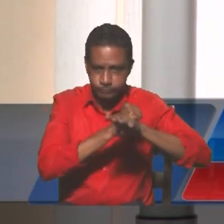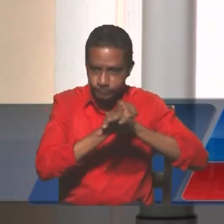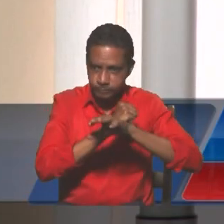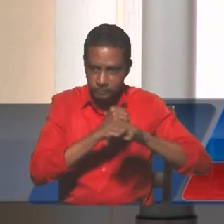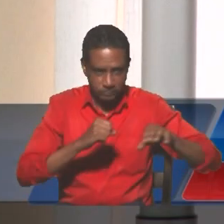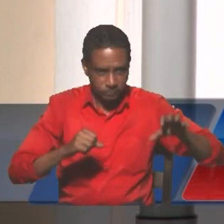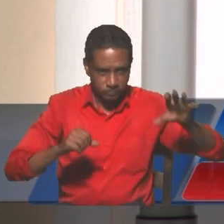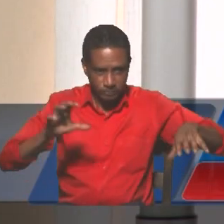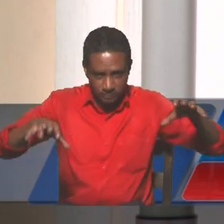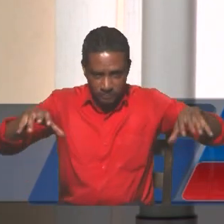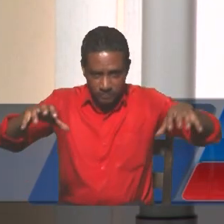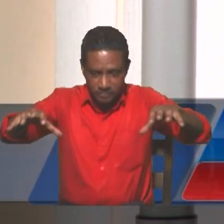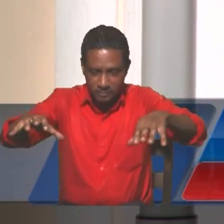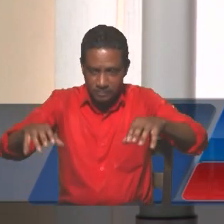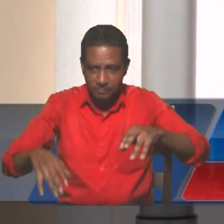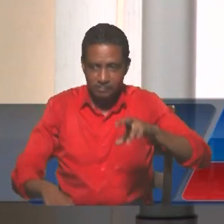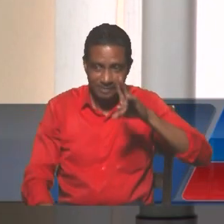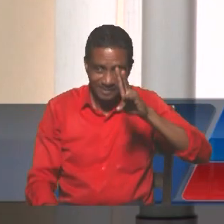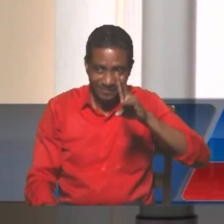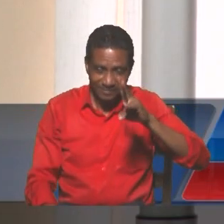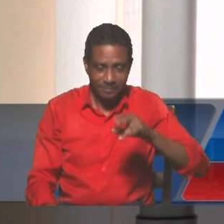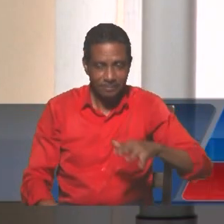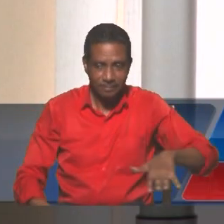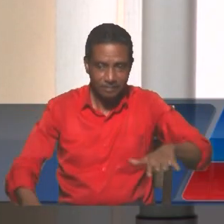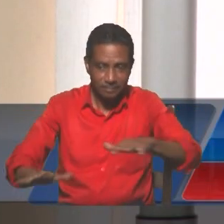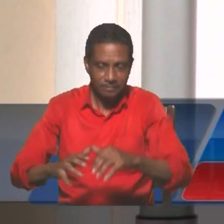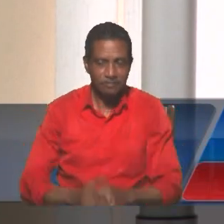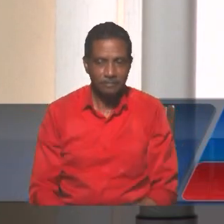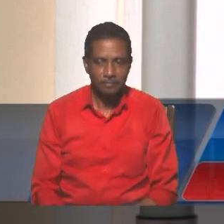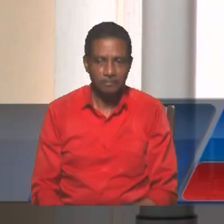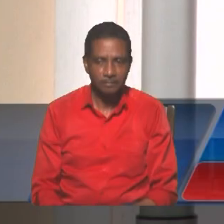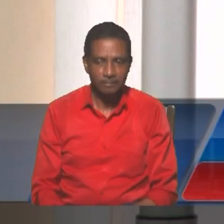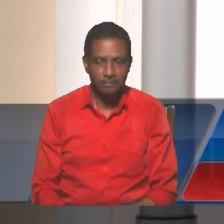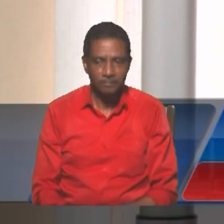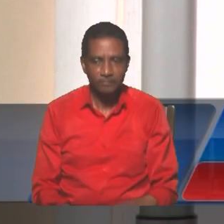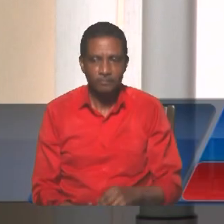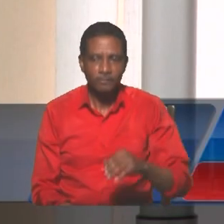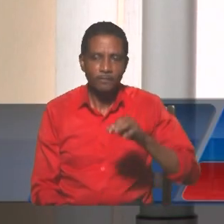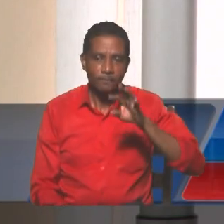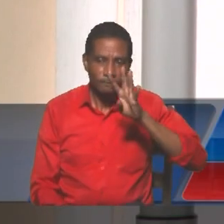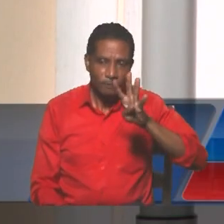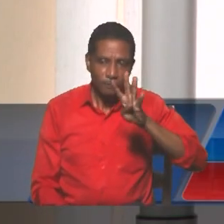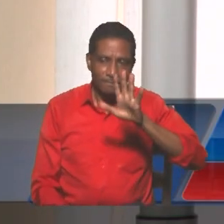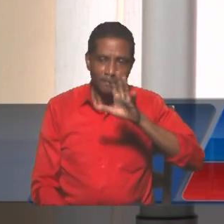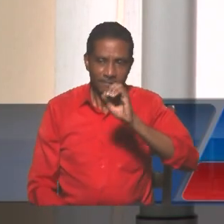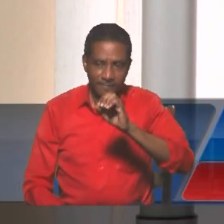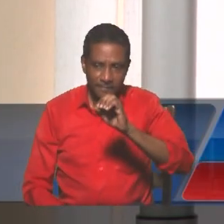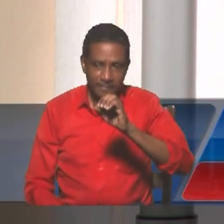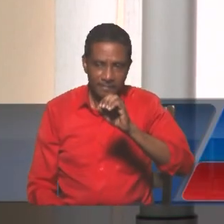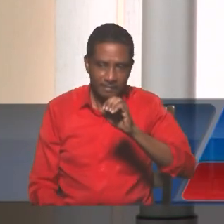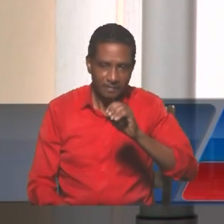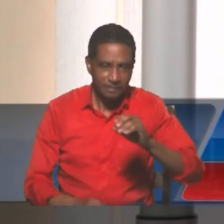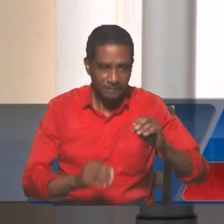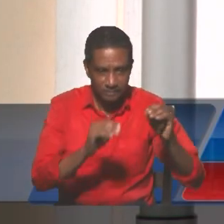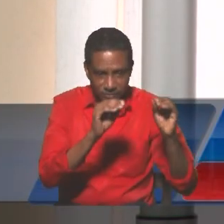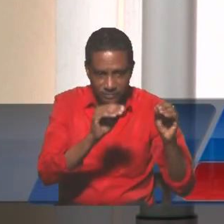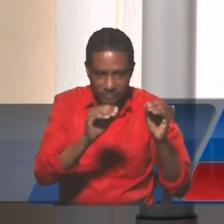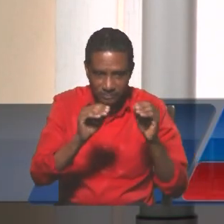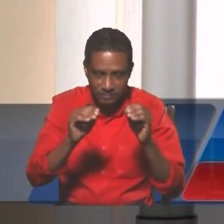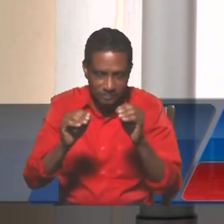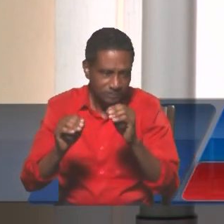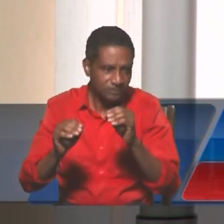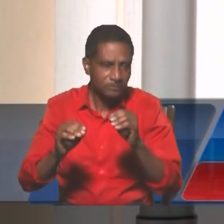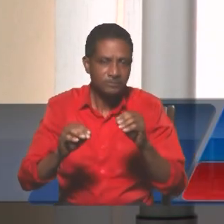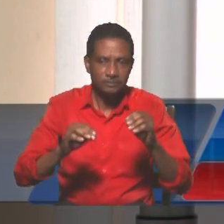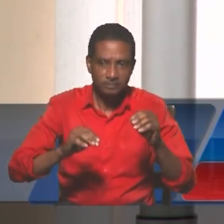to the upcoming distribution of 450 teaching and learning resource kits,